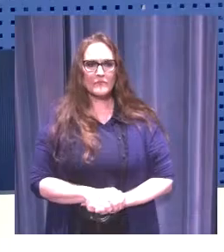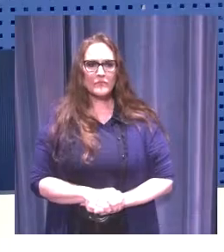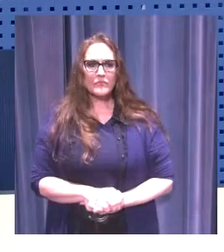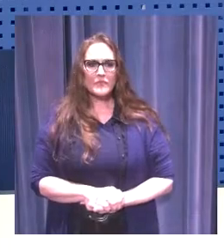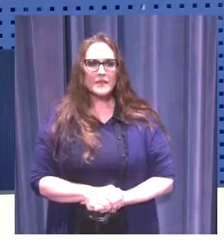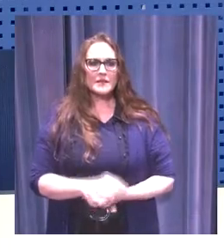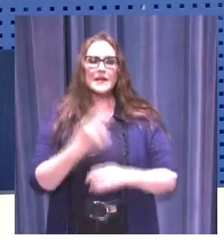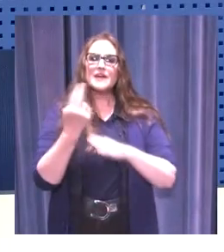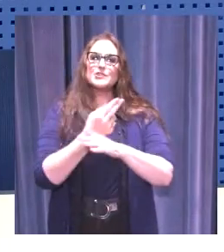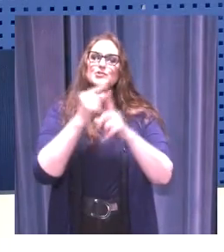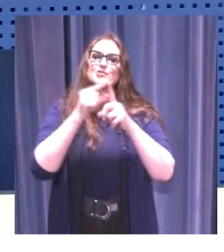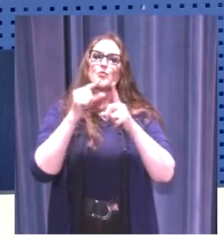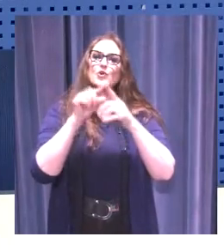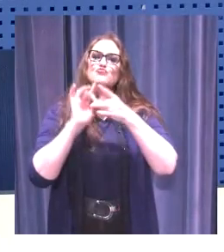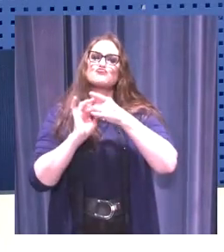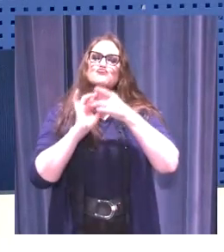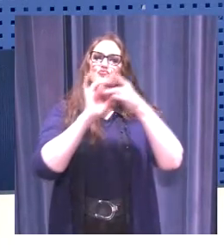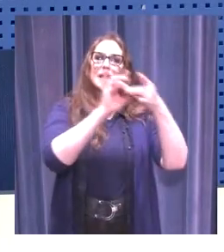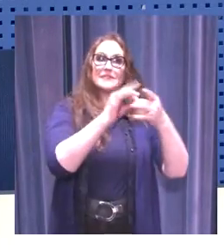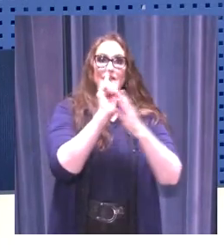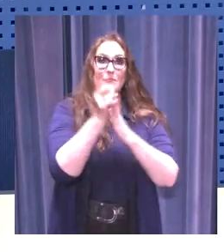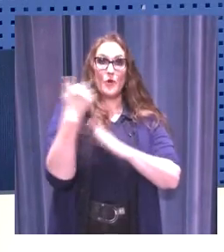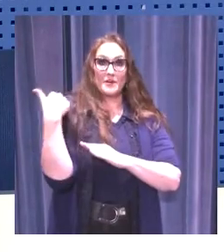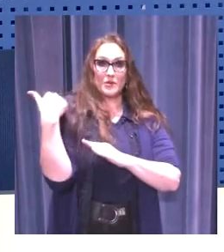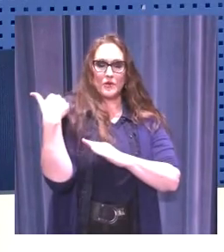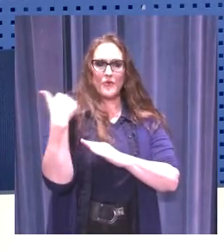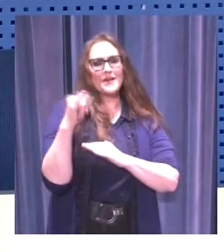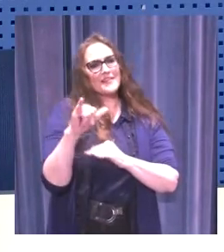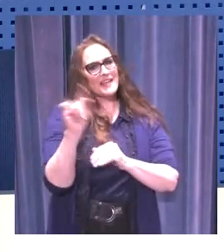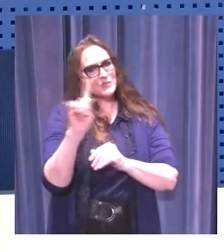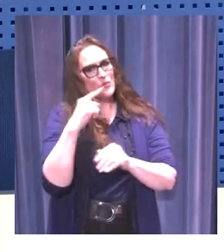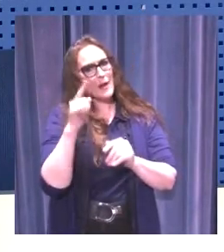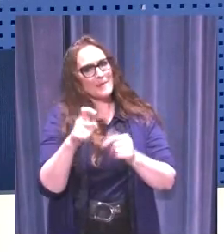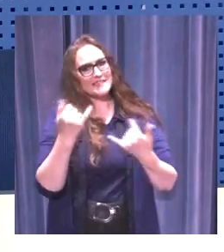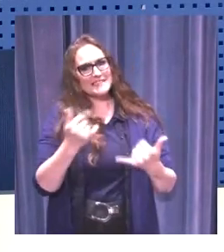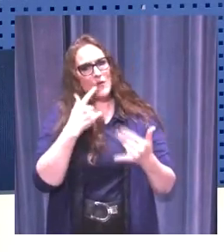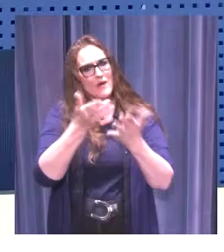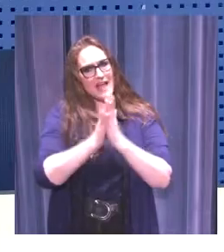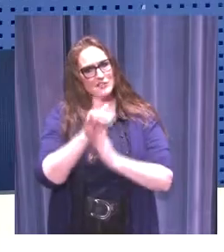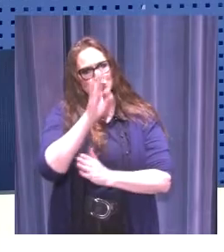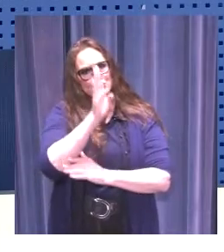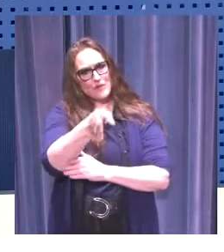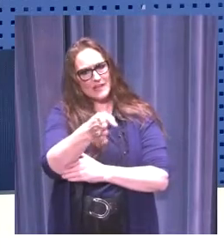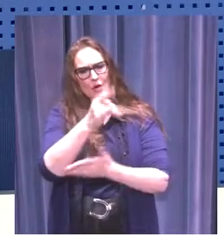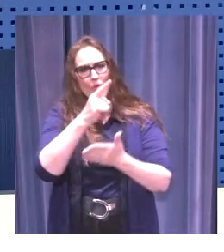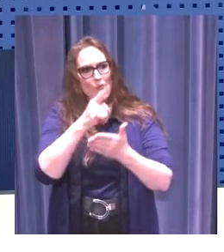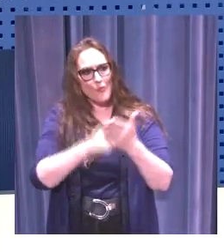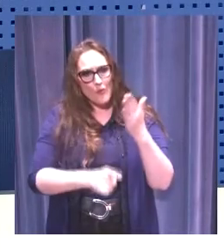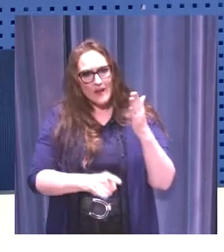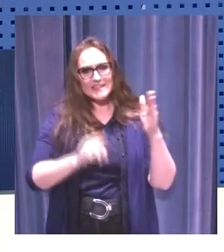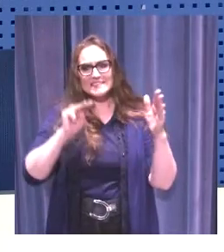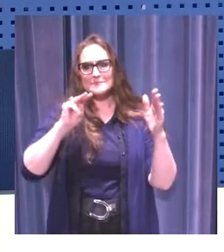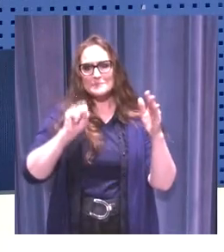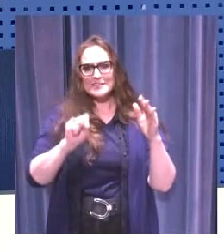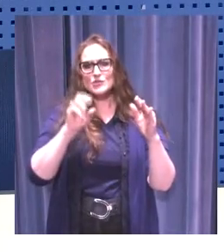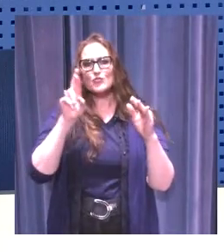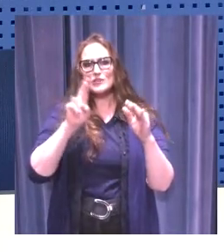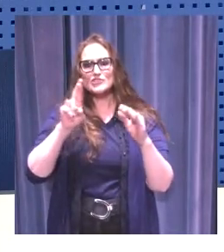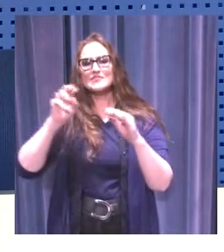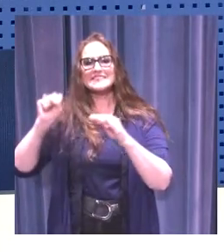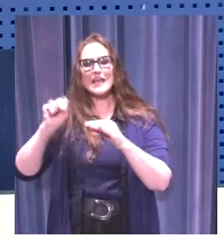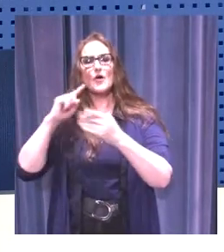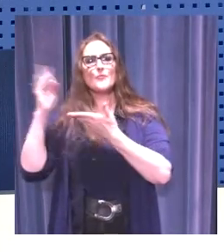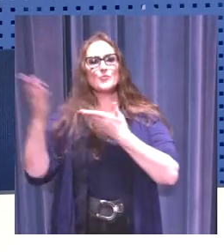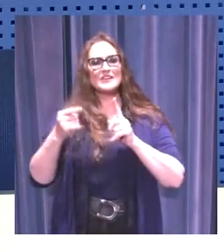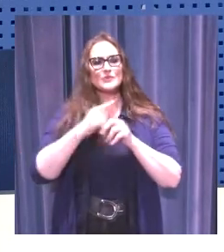I used the word relevant a moment ago, and this is where I must now ask you directly, what is it that Ms. Richardson-Snell brings to this role